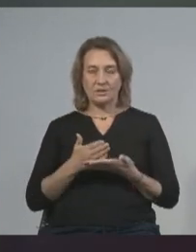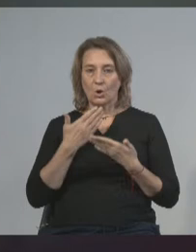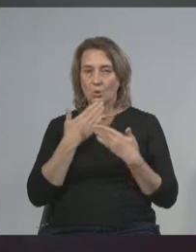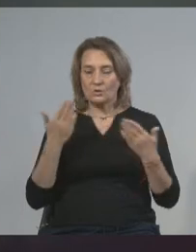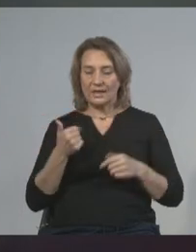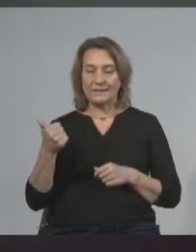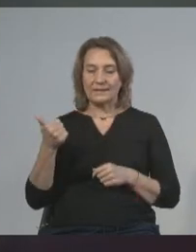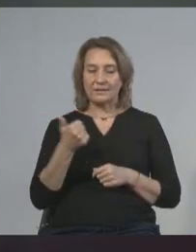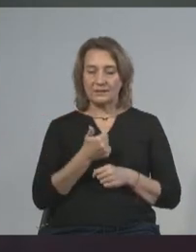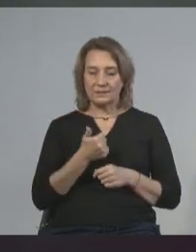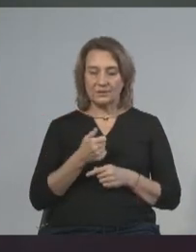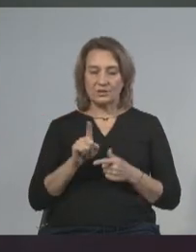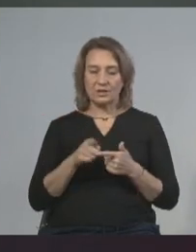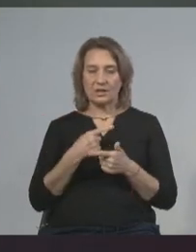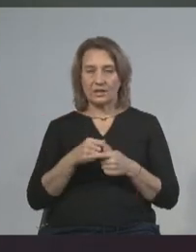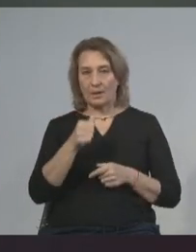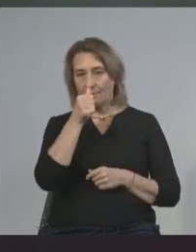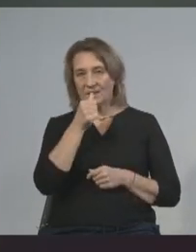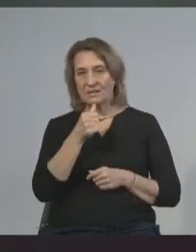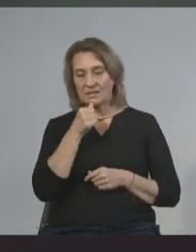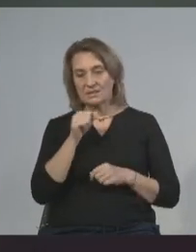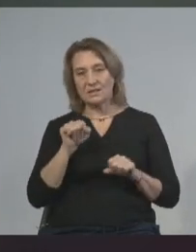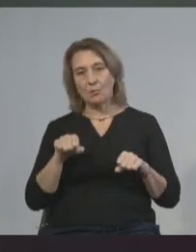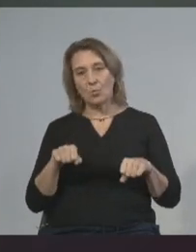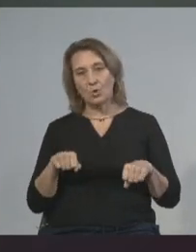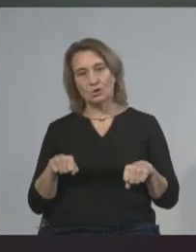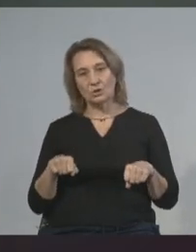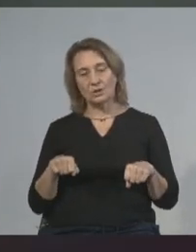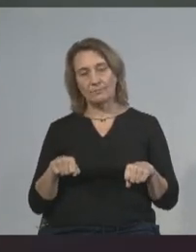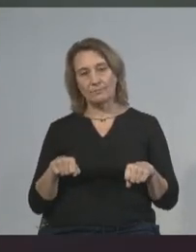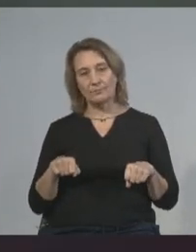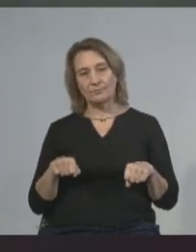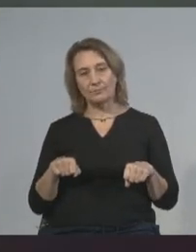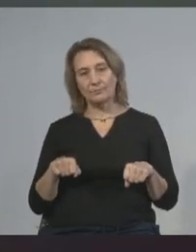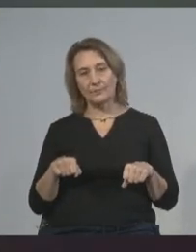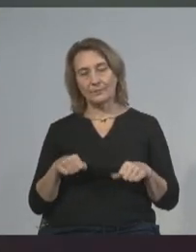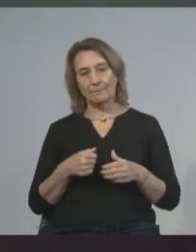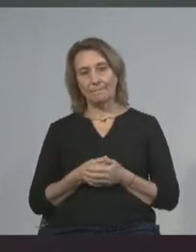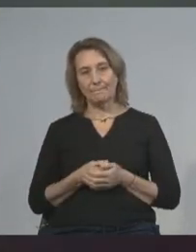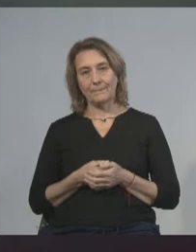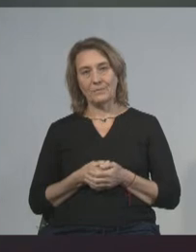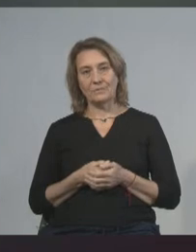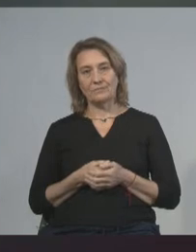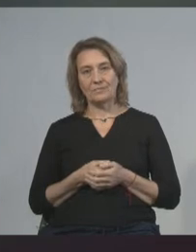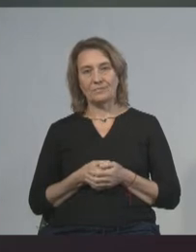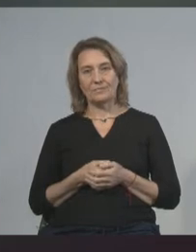we have these weeks still or months when we still can